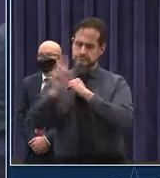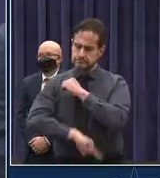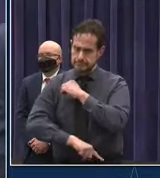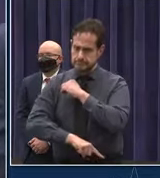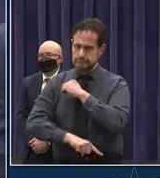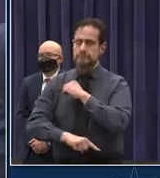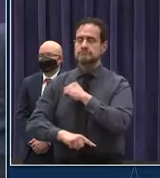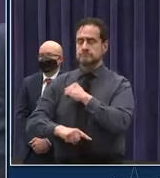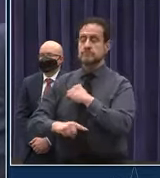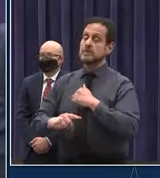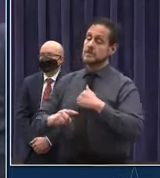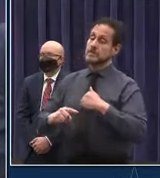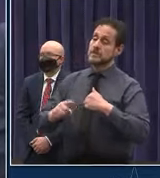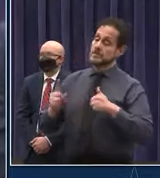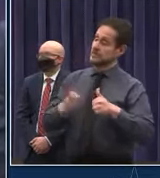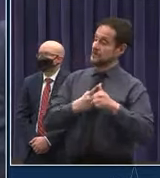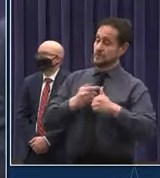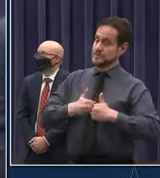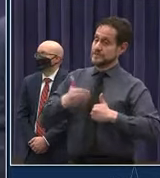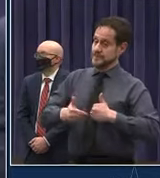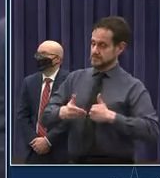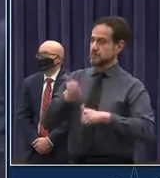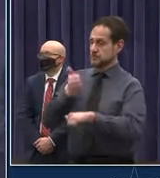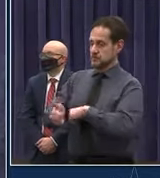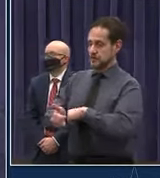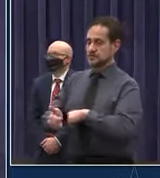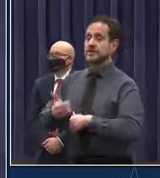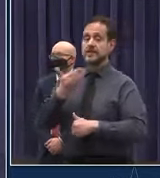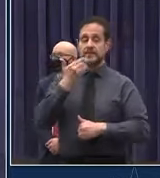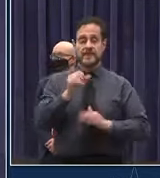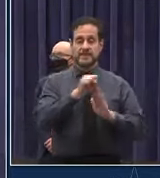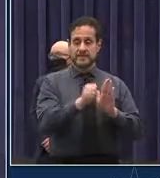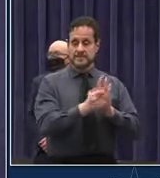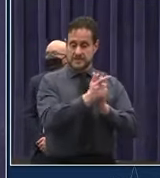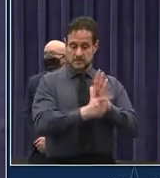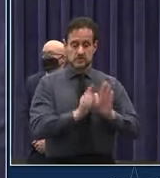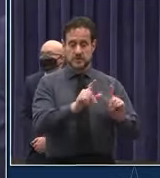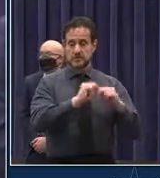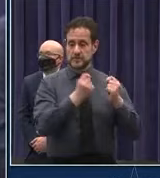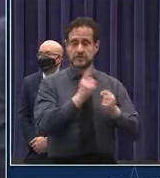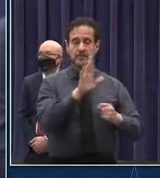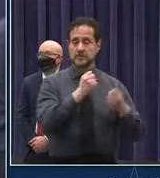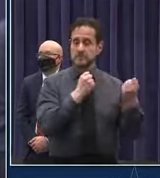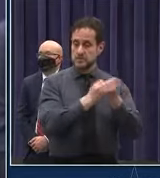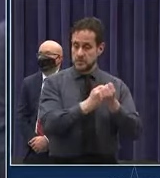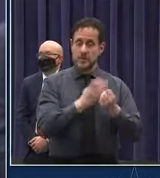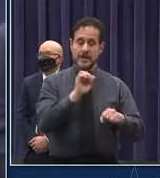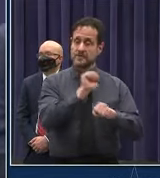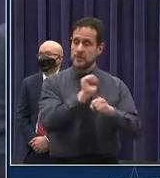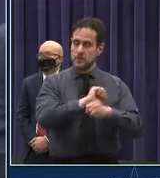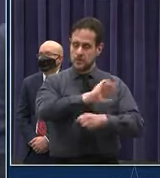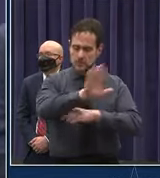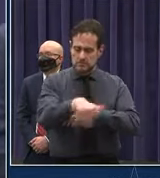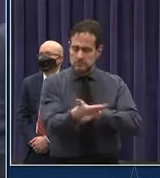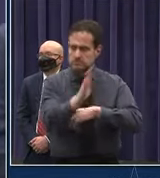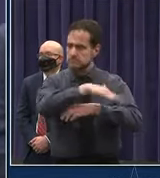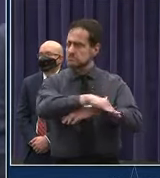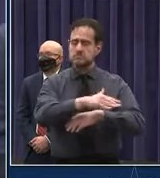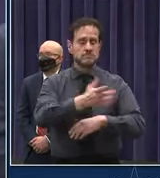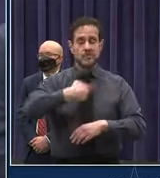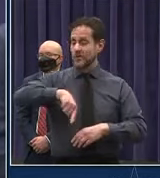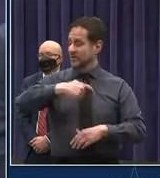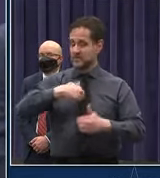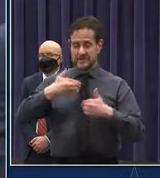We're not going to agree on every issue, but we do agree that violence has to be addressed in a holistic